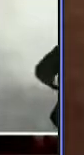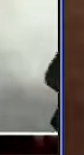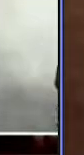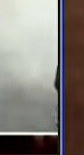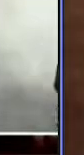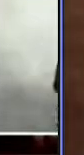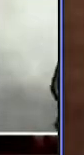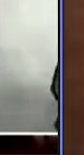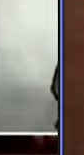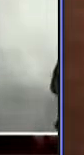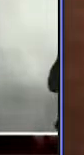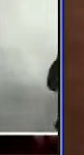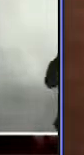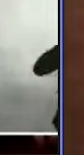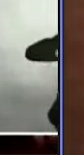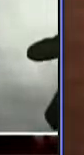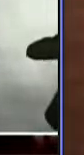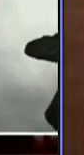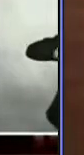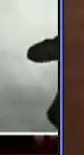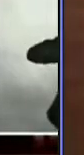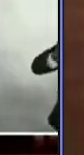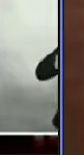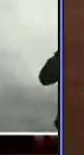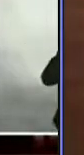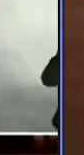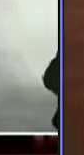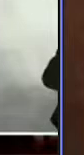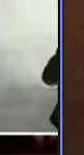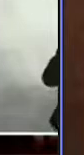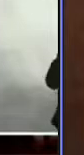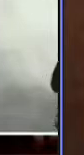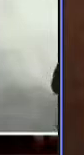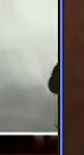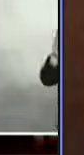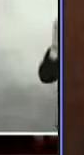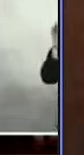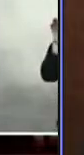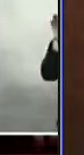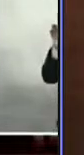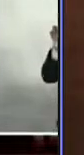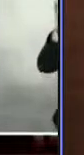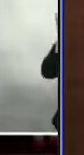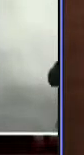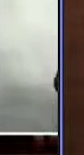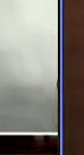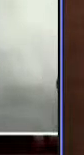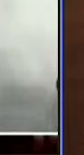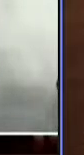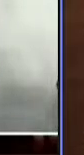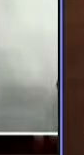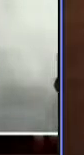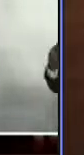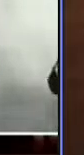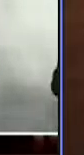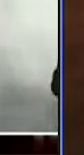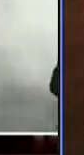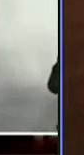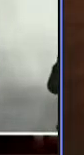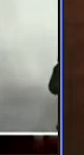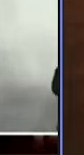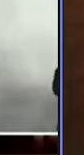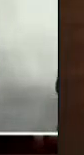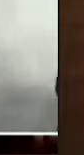and coherence. We have to deal with all of these issues simultaneously to achieve the cumulative and meaningful impact